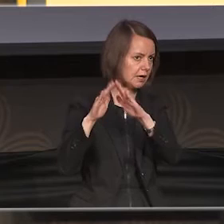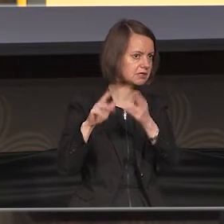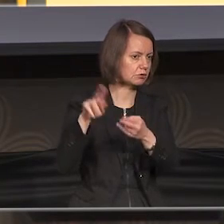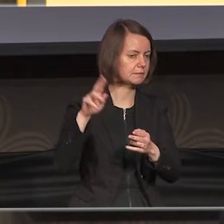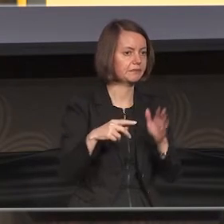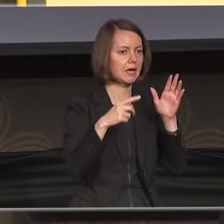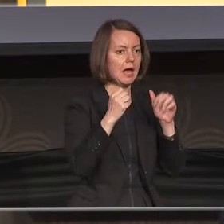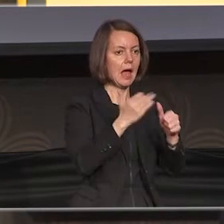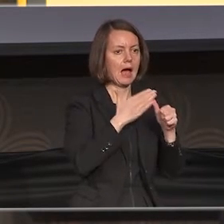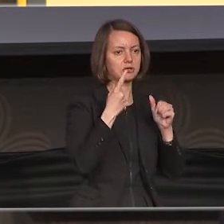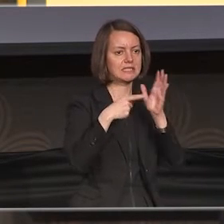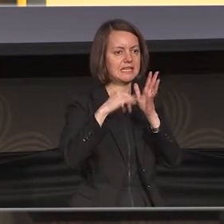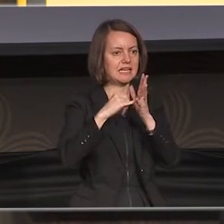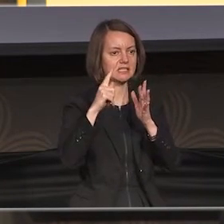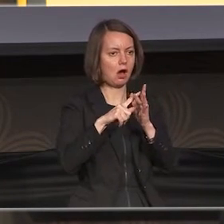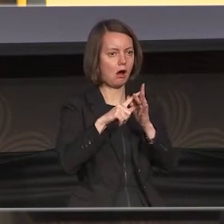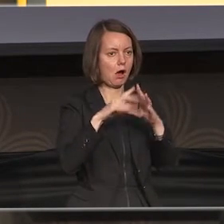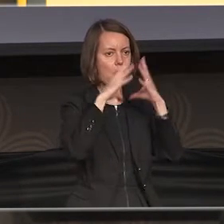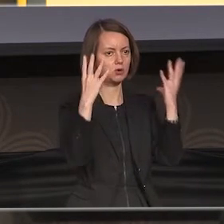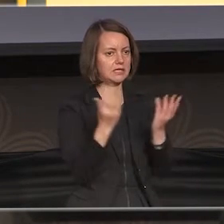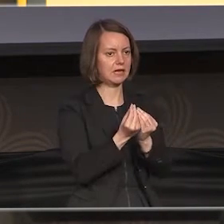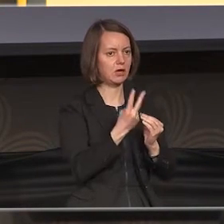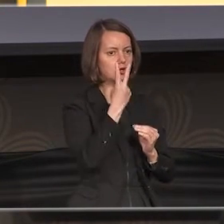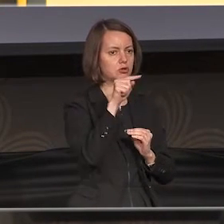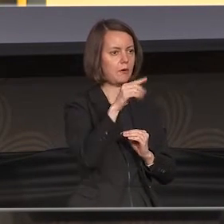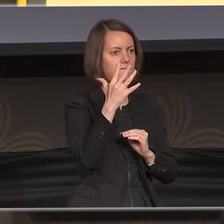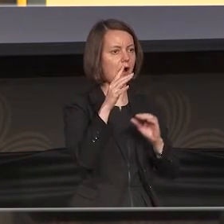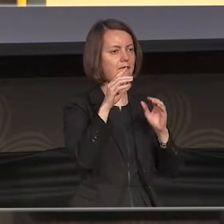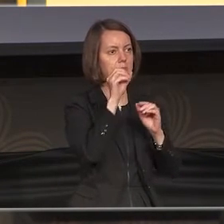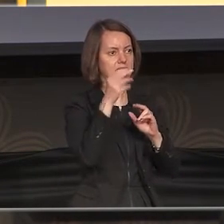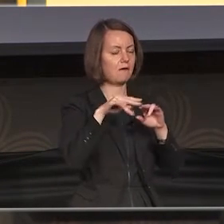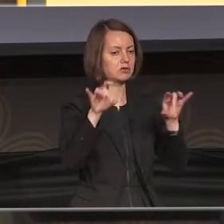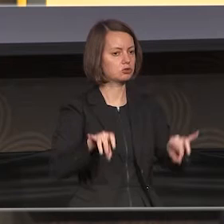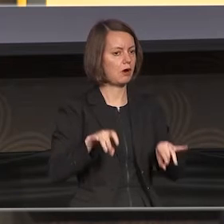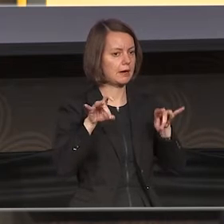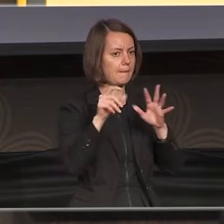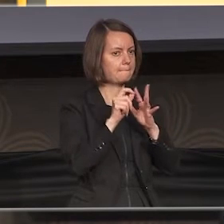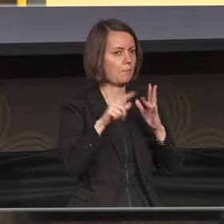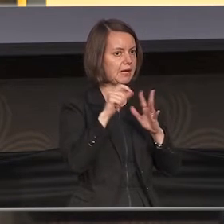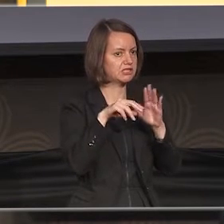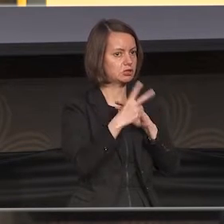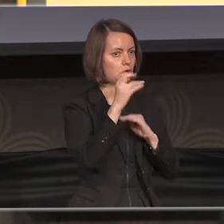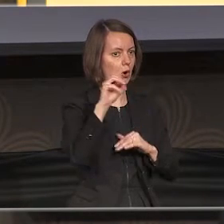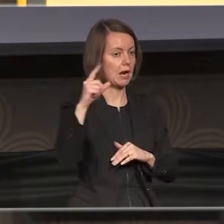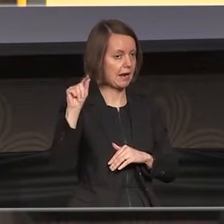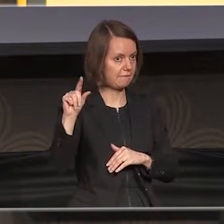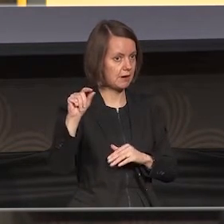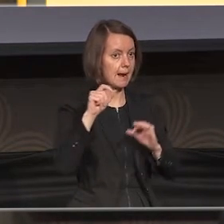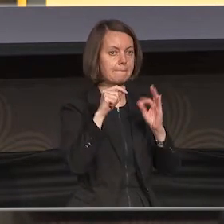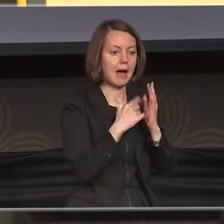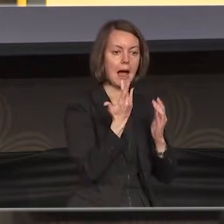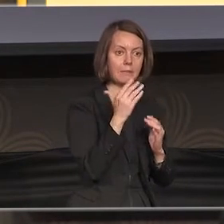Aboriginal and Torres Strait Islander peoples made up 2.5% of the Australian population in the census of 2011. However, we accounted for